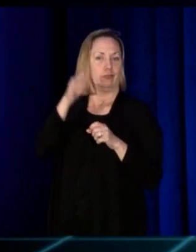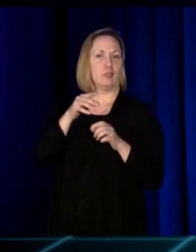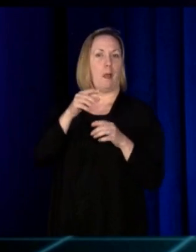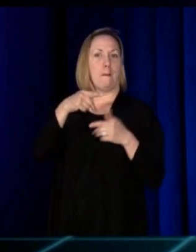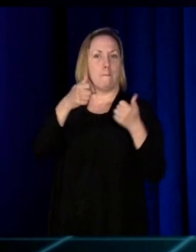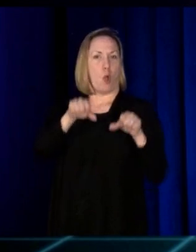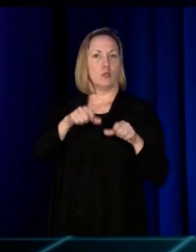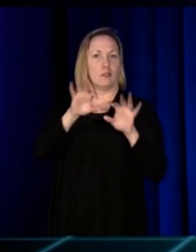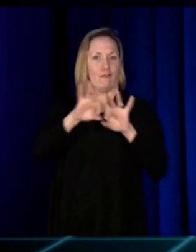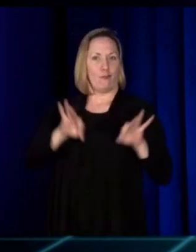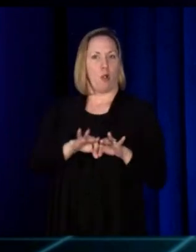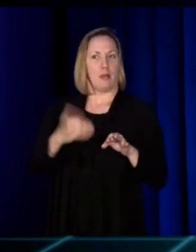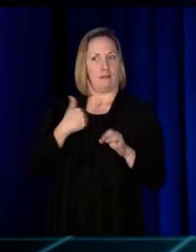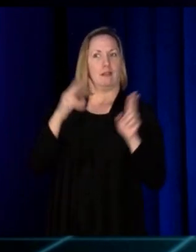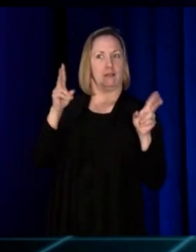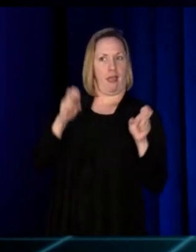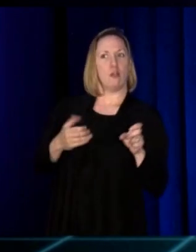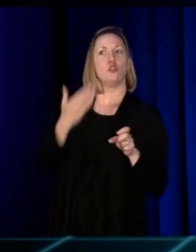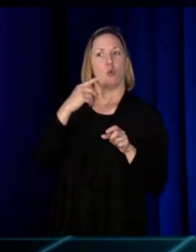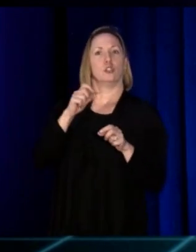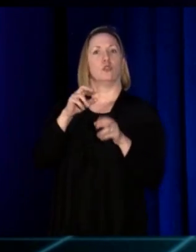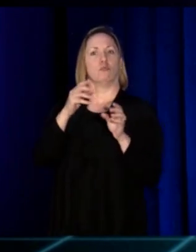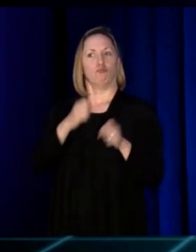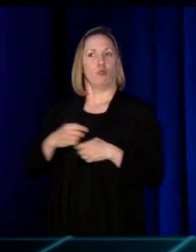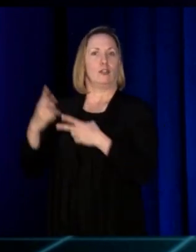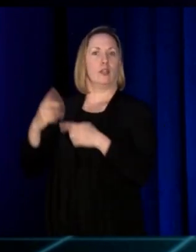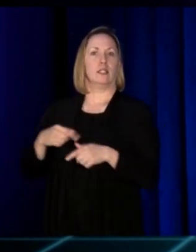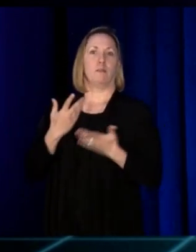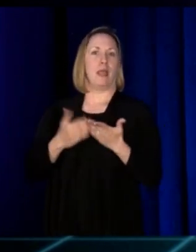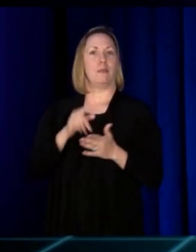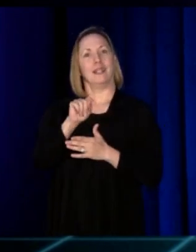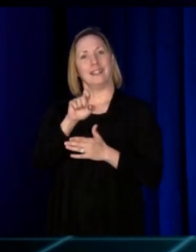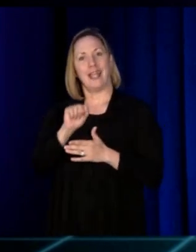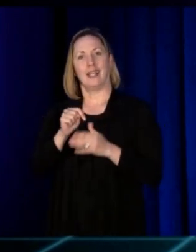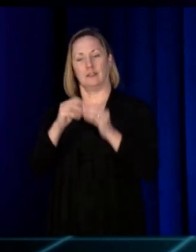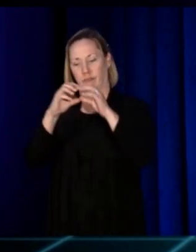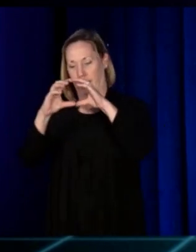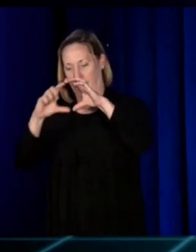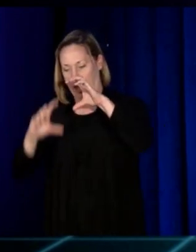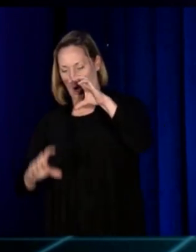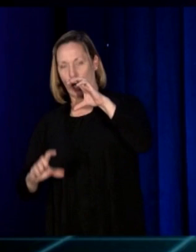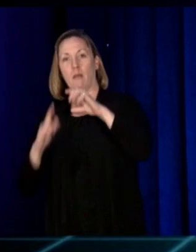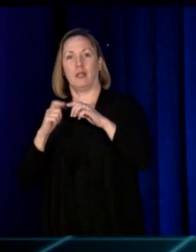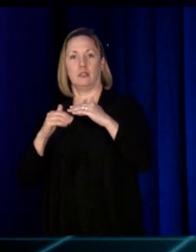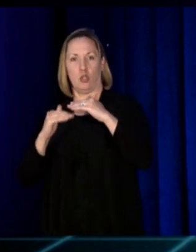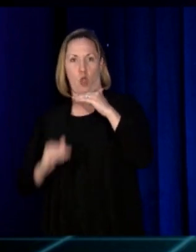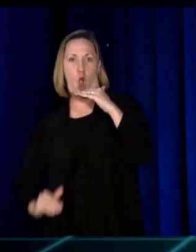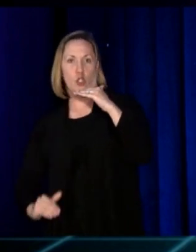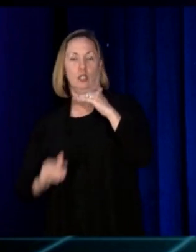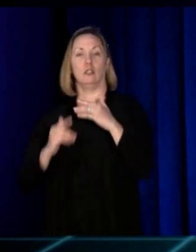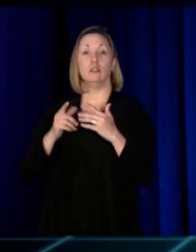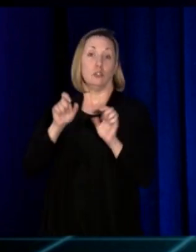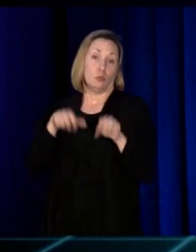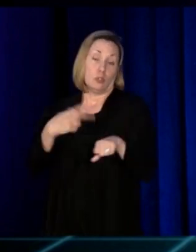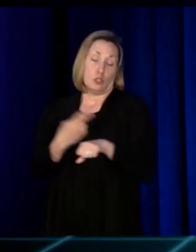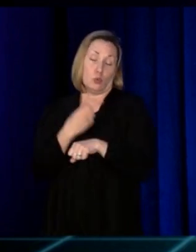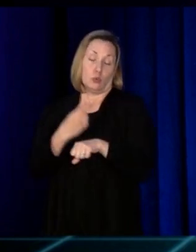it knows it should render this. It has content. Maybe it should render a text area because it's longer. You could